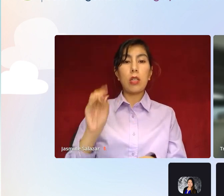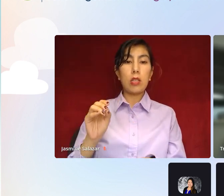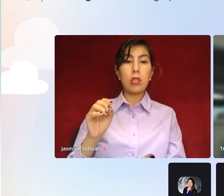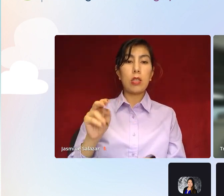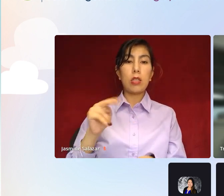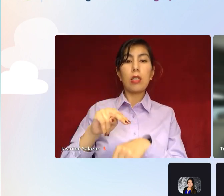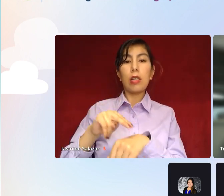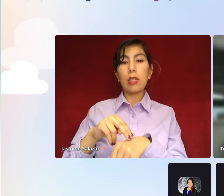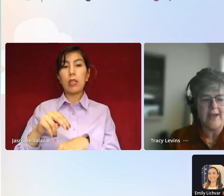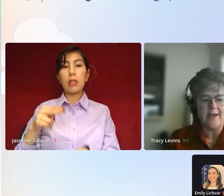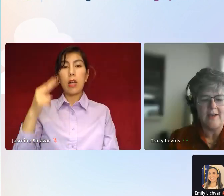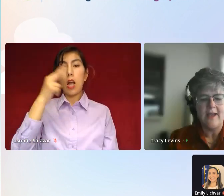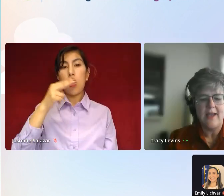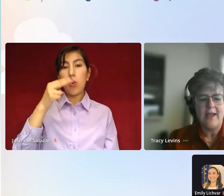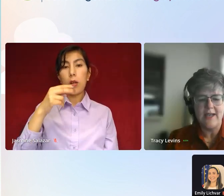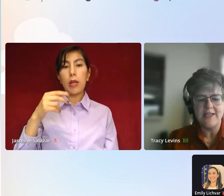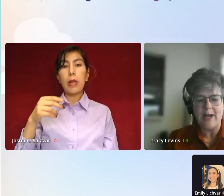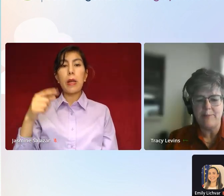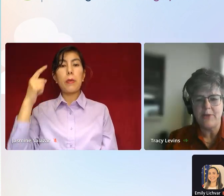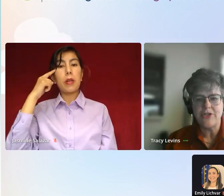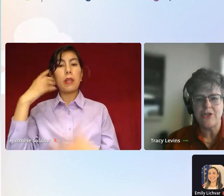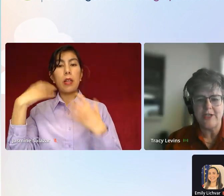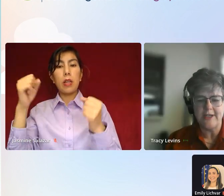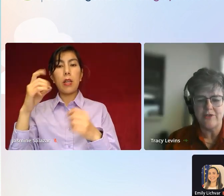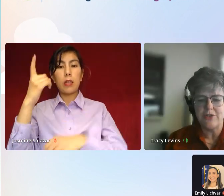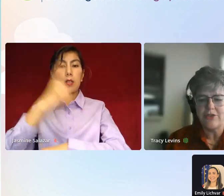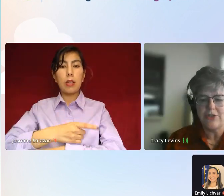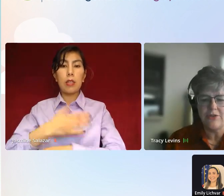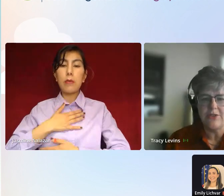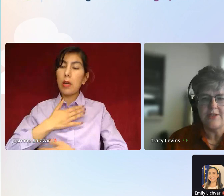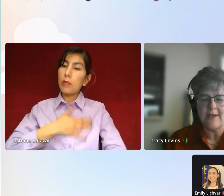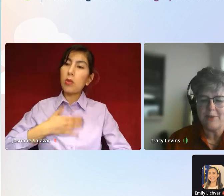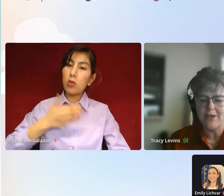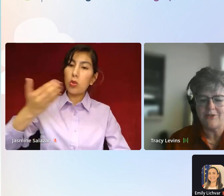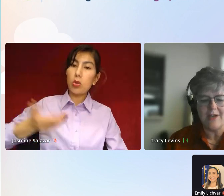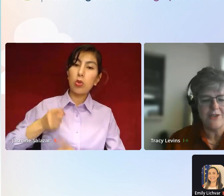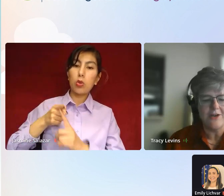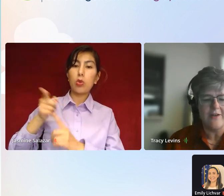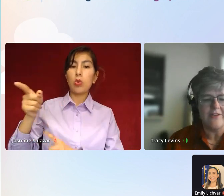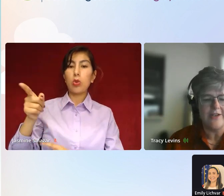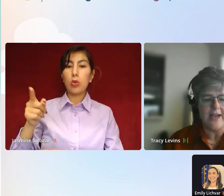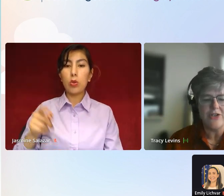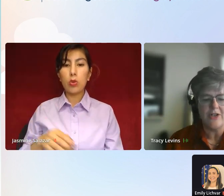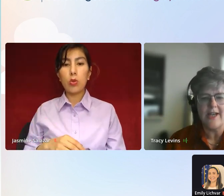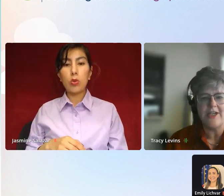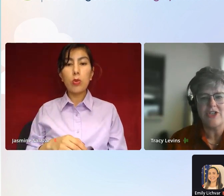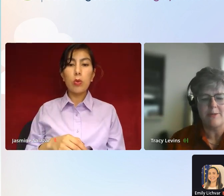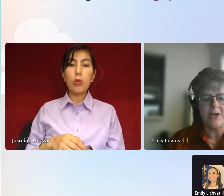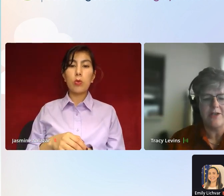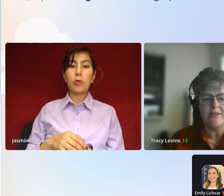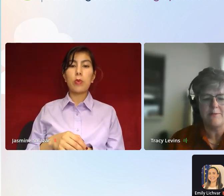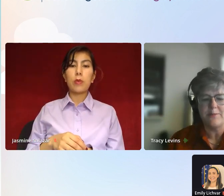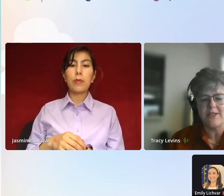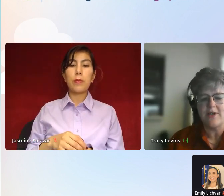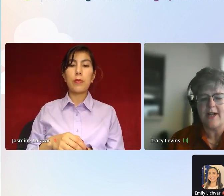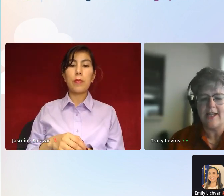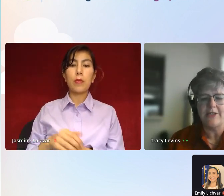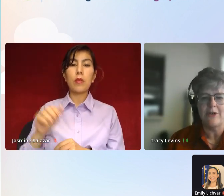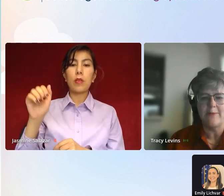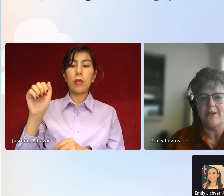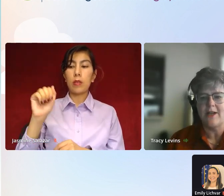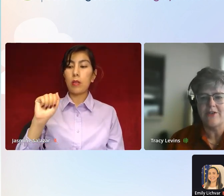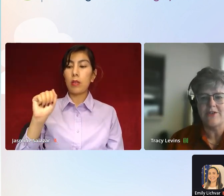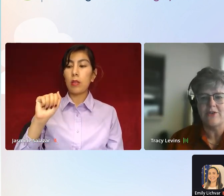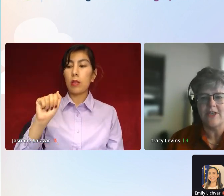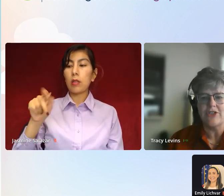Pacific Islander Mental Health Day, it is my pleasure to introduce you to the Deputy Director of the National Asian American, Pacific